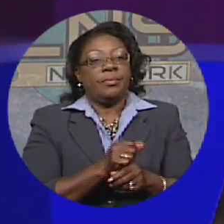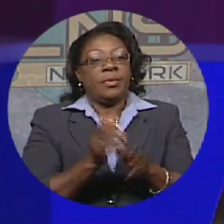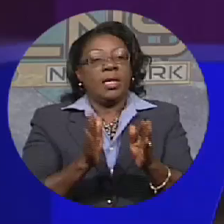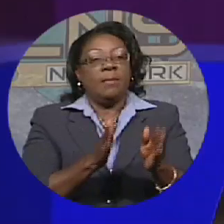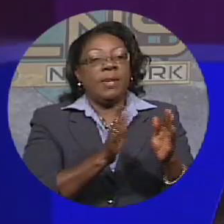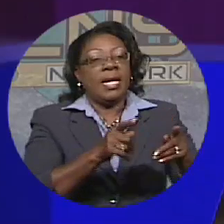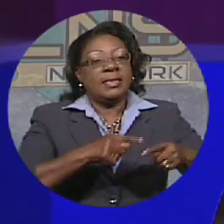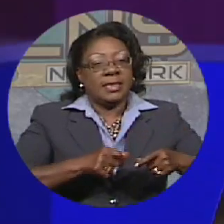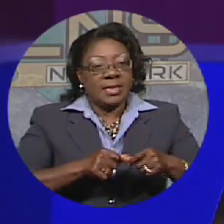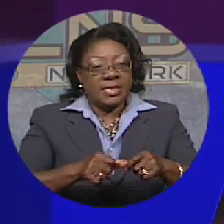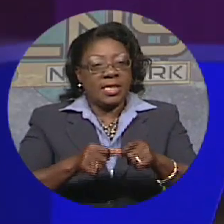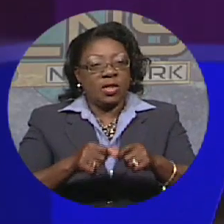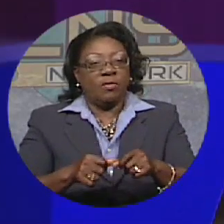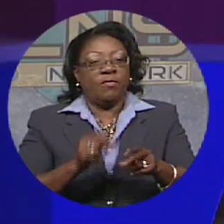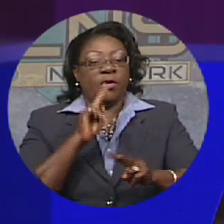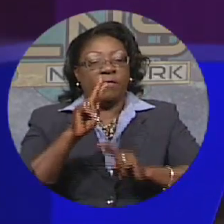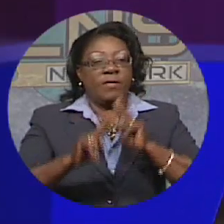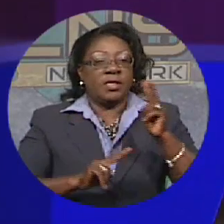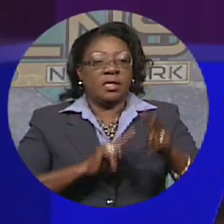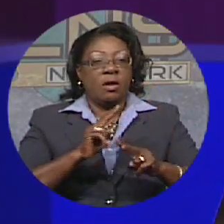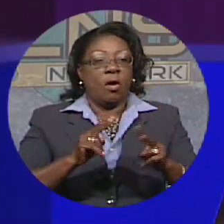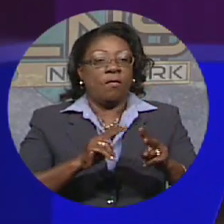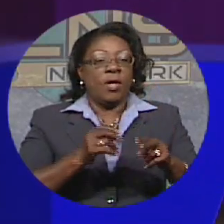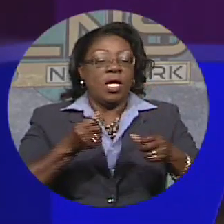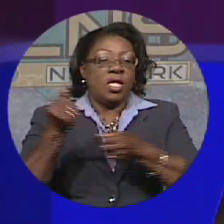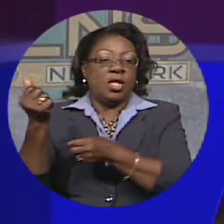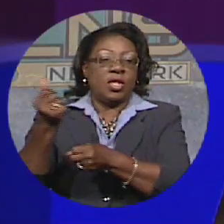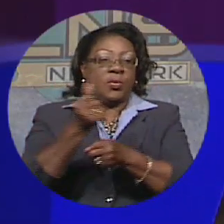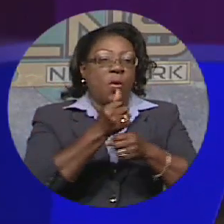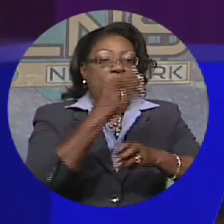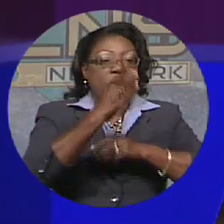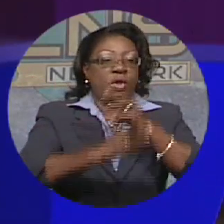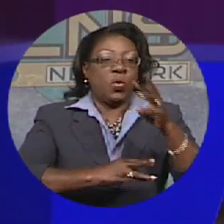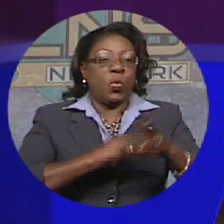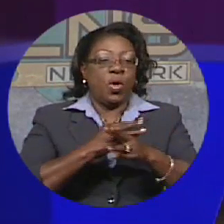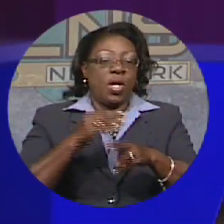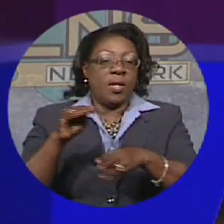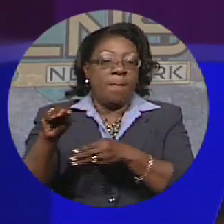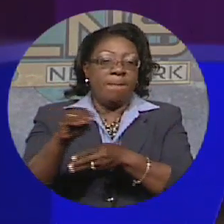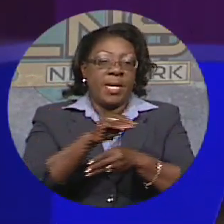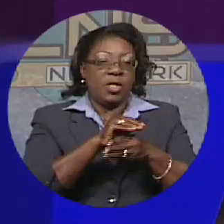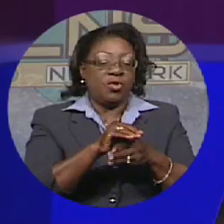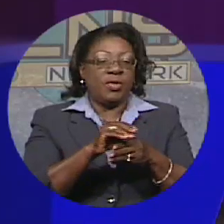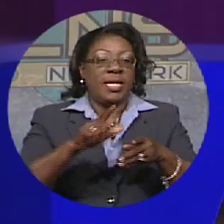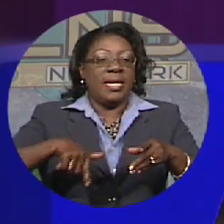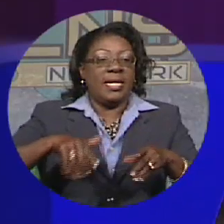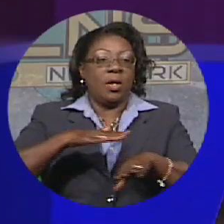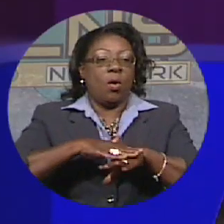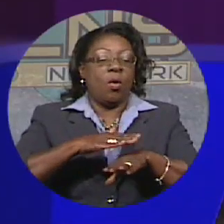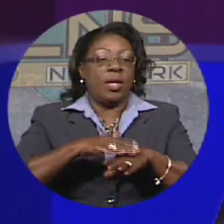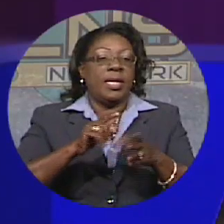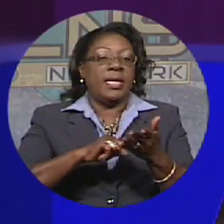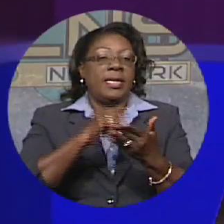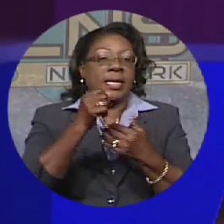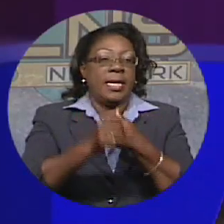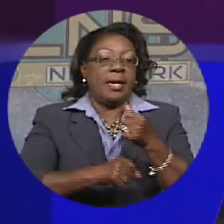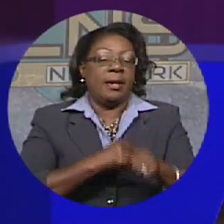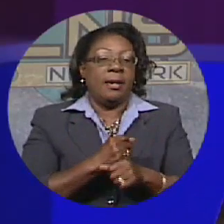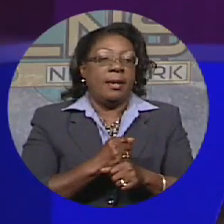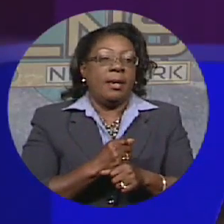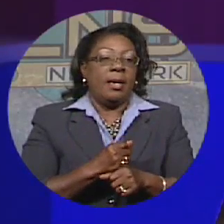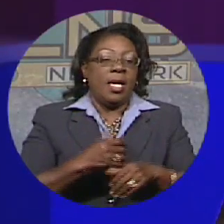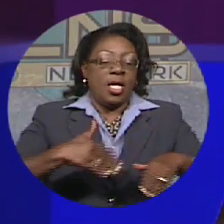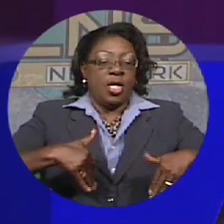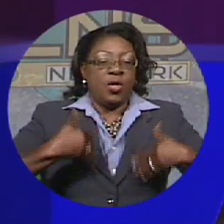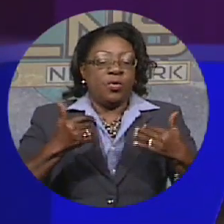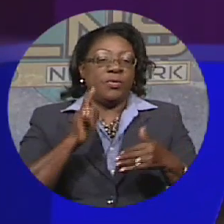continuing to come together for the Visit of Sports World Ministries later on in the year. During that time, youngsters will be able to interact with former pro athletes who they've only